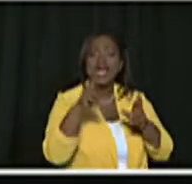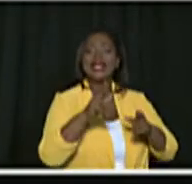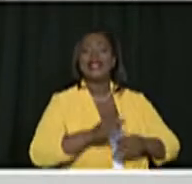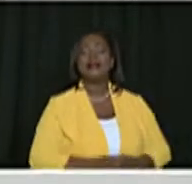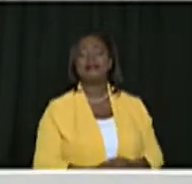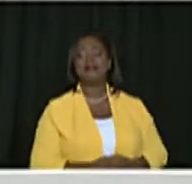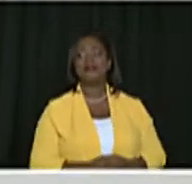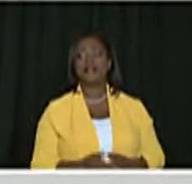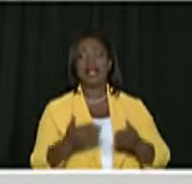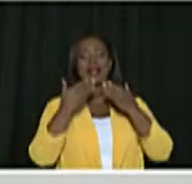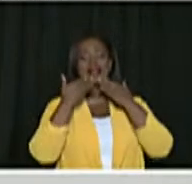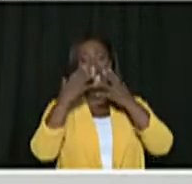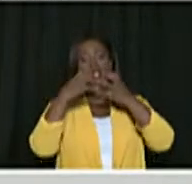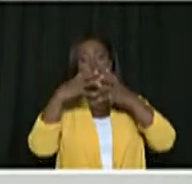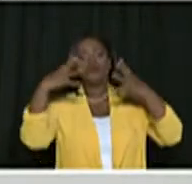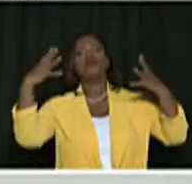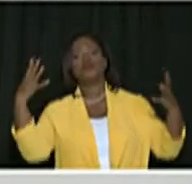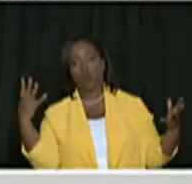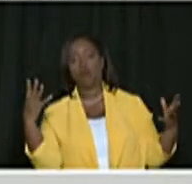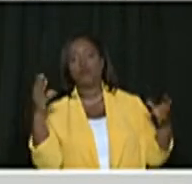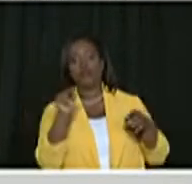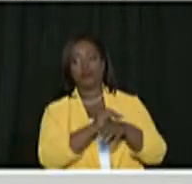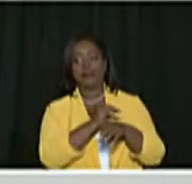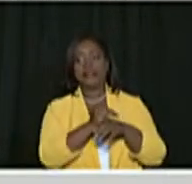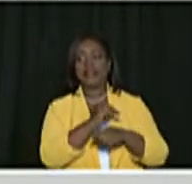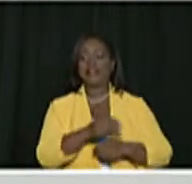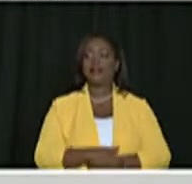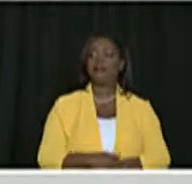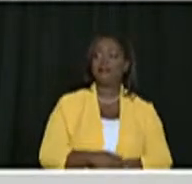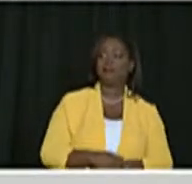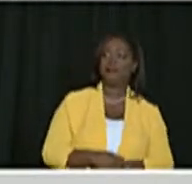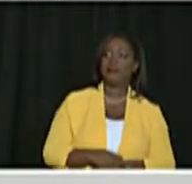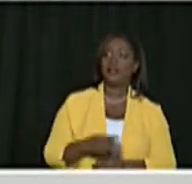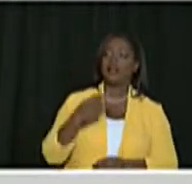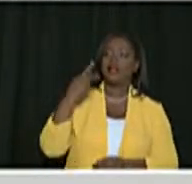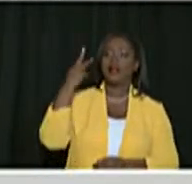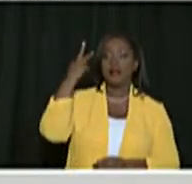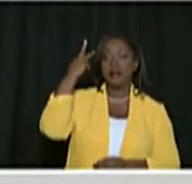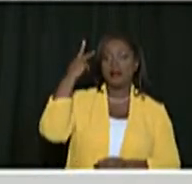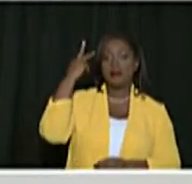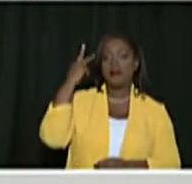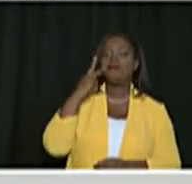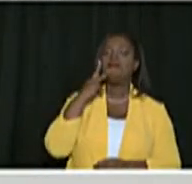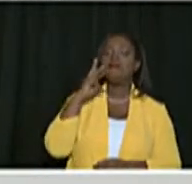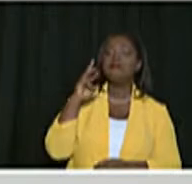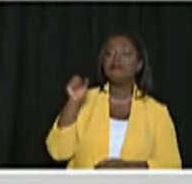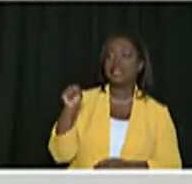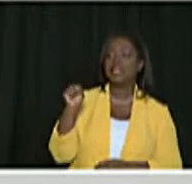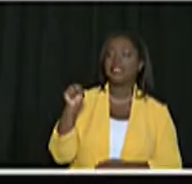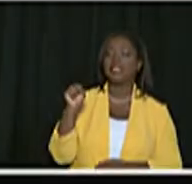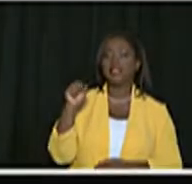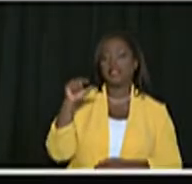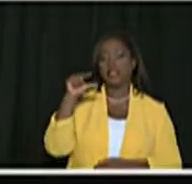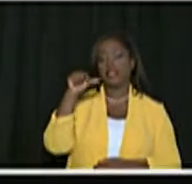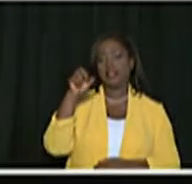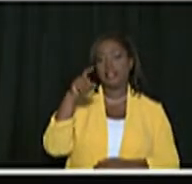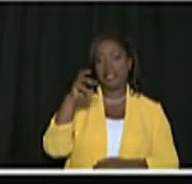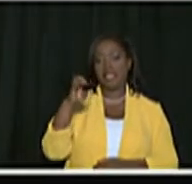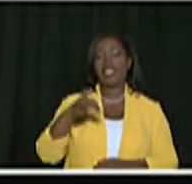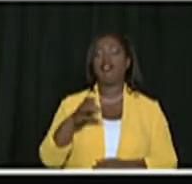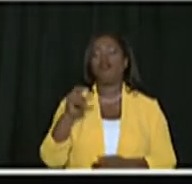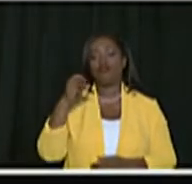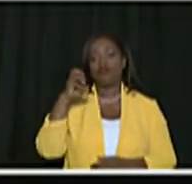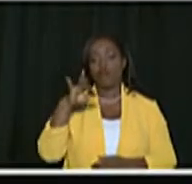Minister. Mrs. Gage-Gray? We believe every child deserves protection, and we are saying that we are here